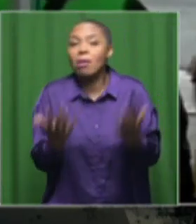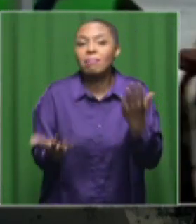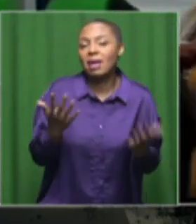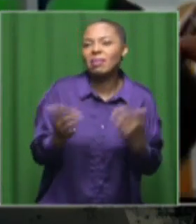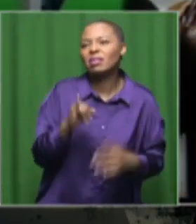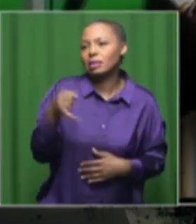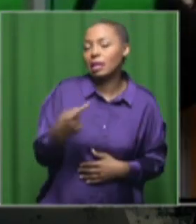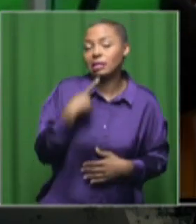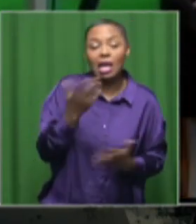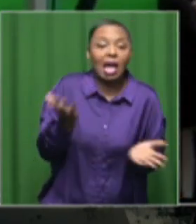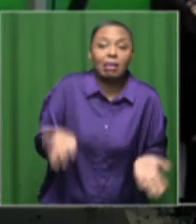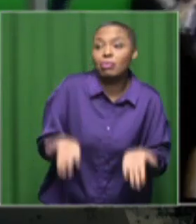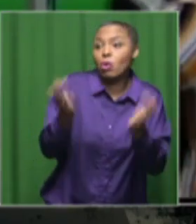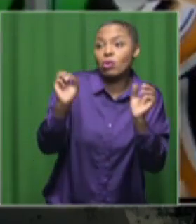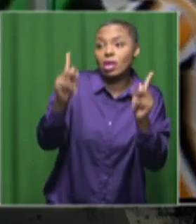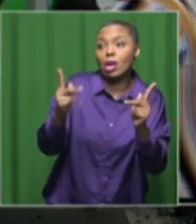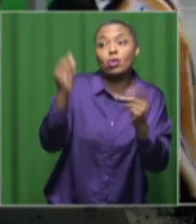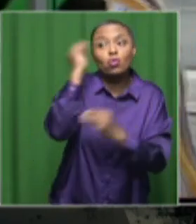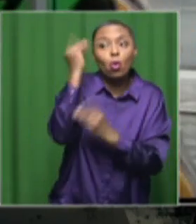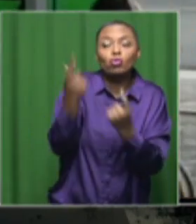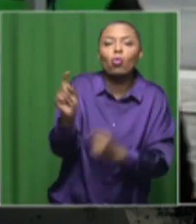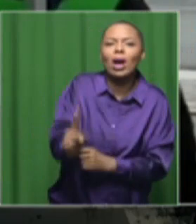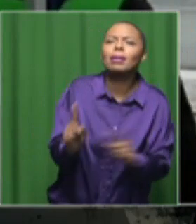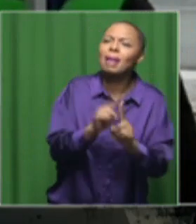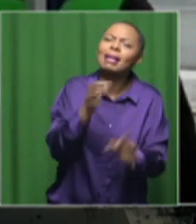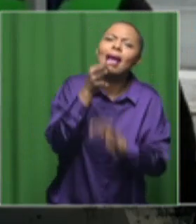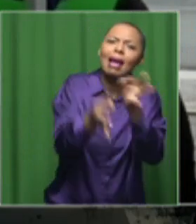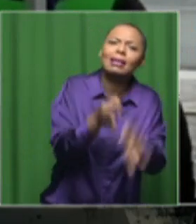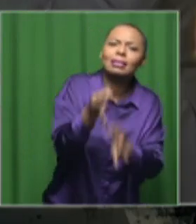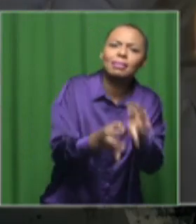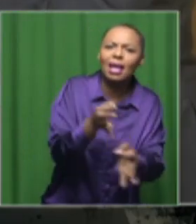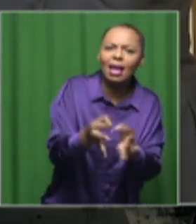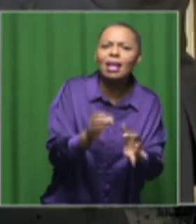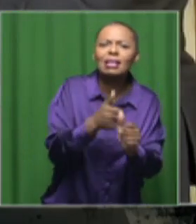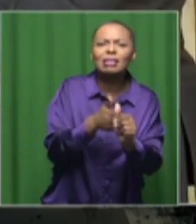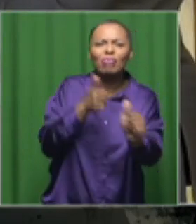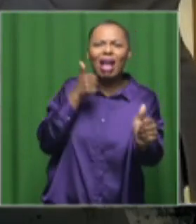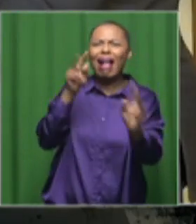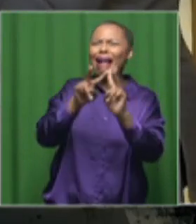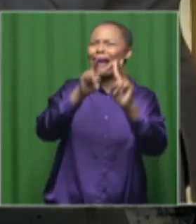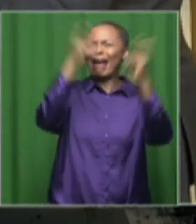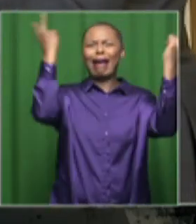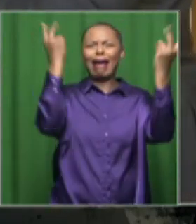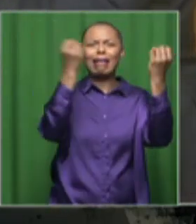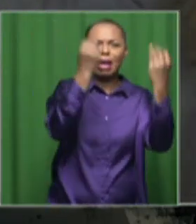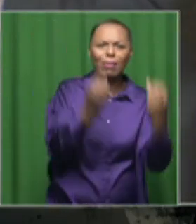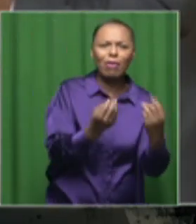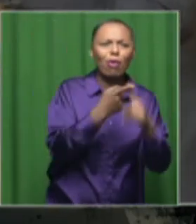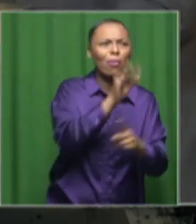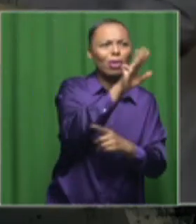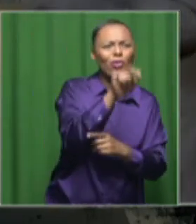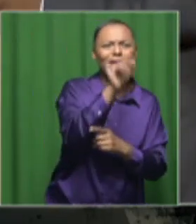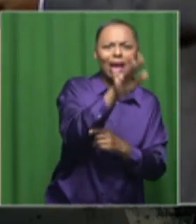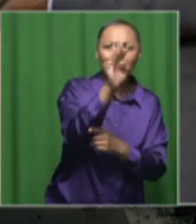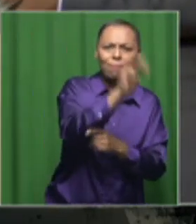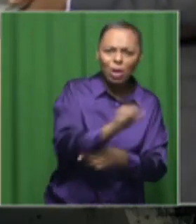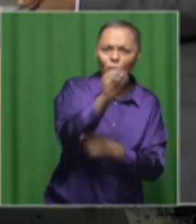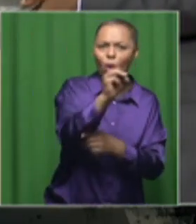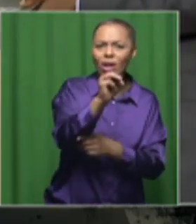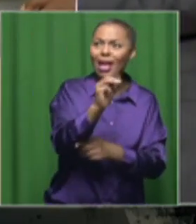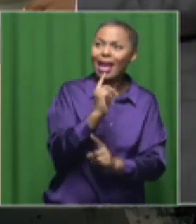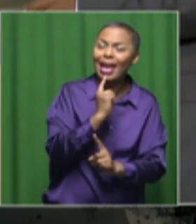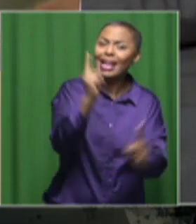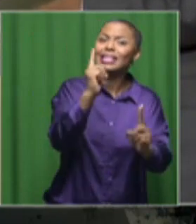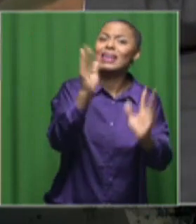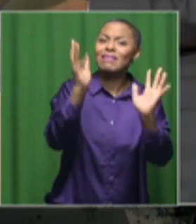maybe they know what they're doing, but they should explain the wide discrepancy between that number of 3.9 million, which they released in response